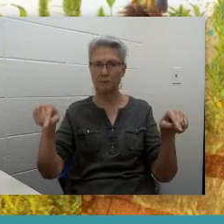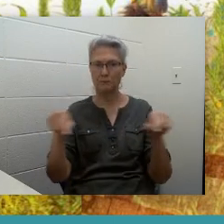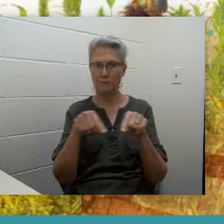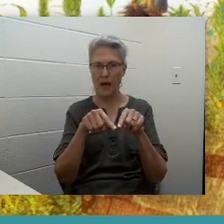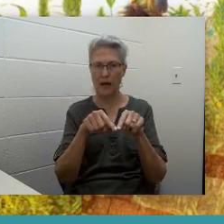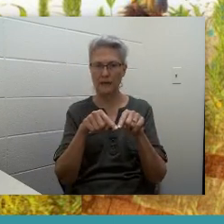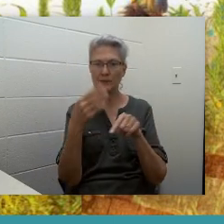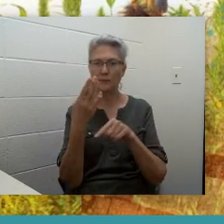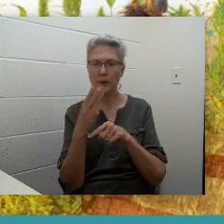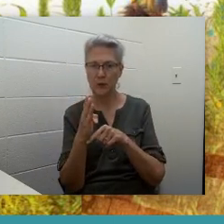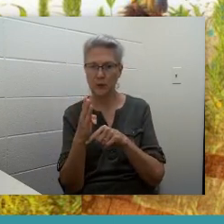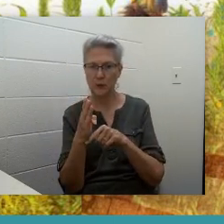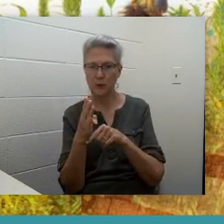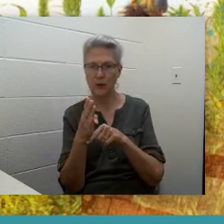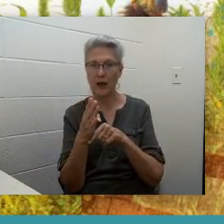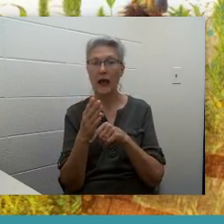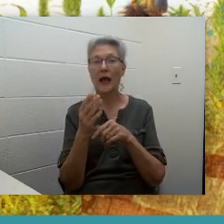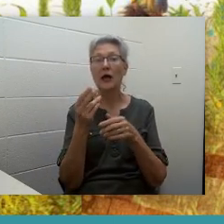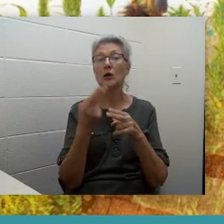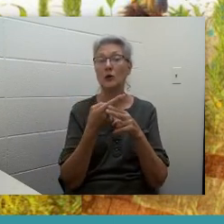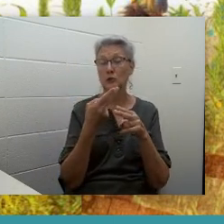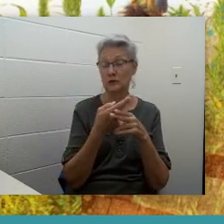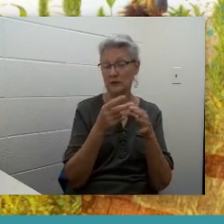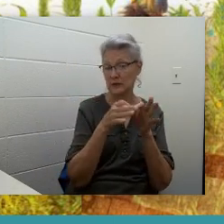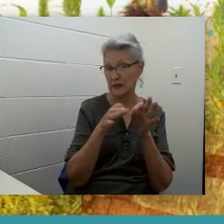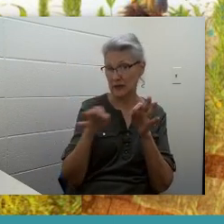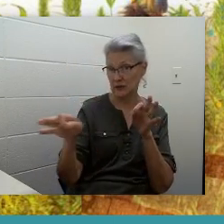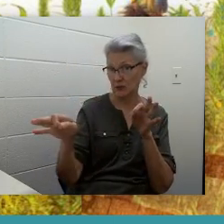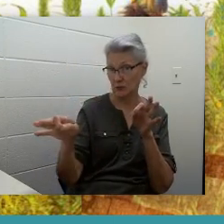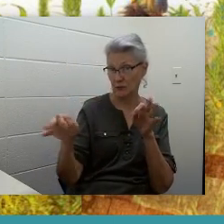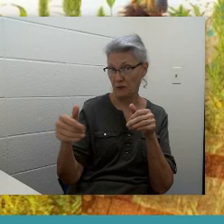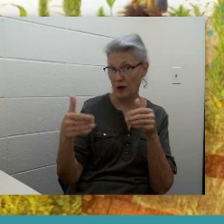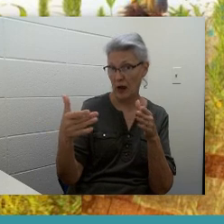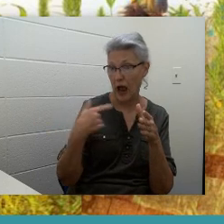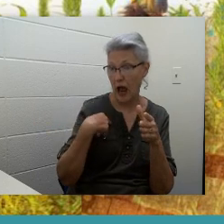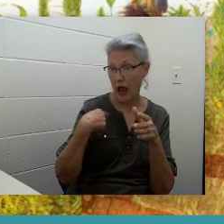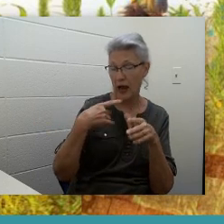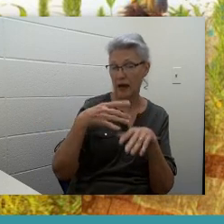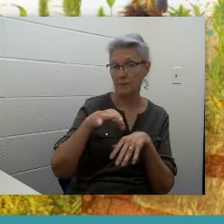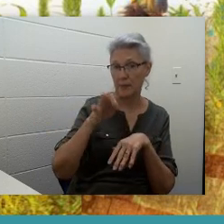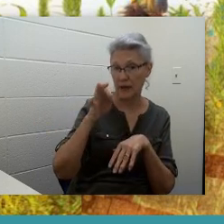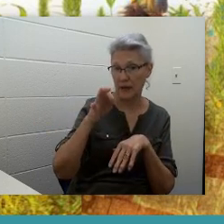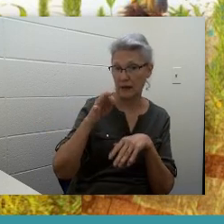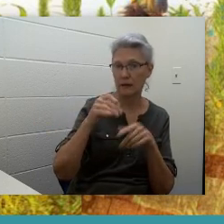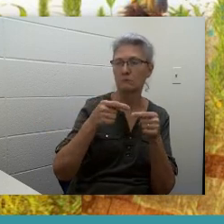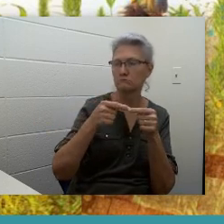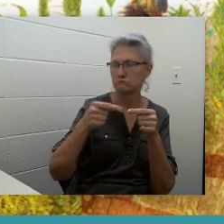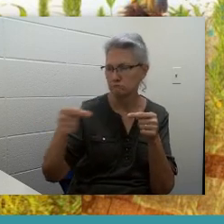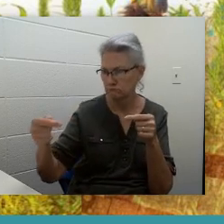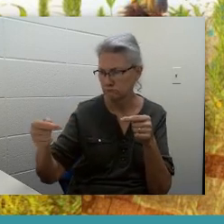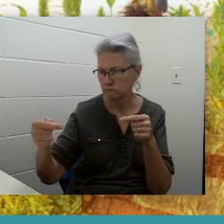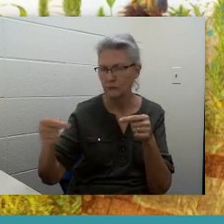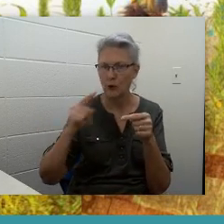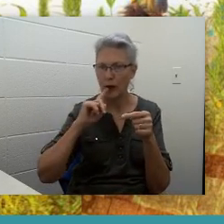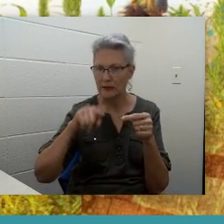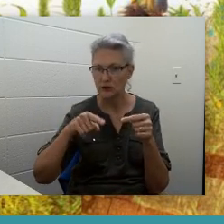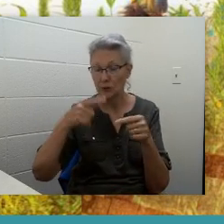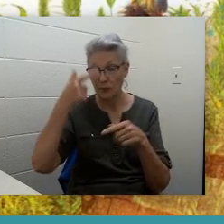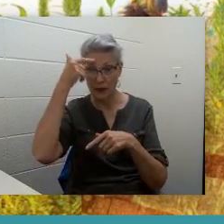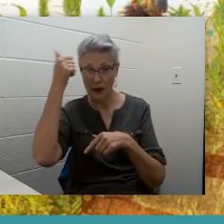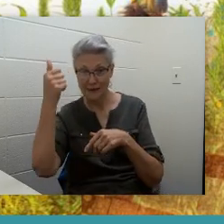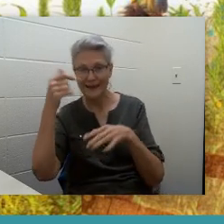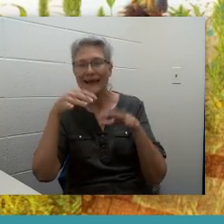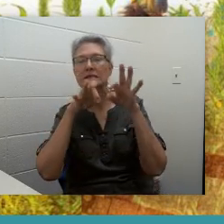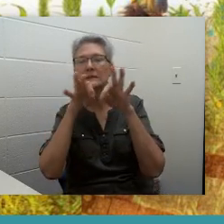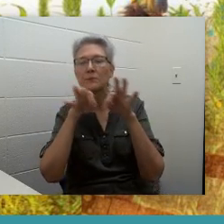than welcome to use the sentence frame provided. I chose, write down your answer, because, and